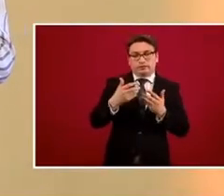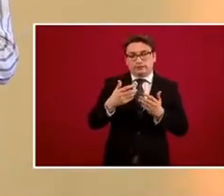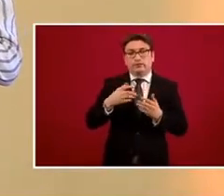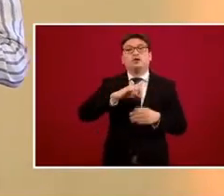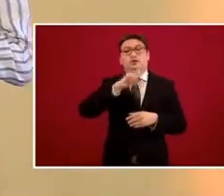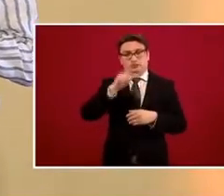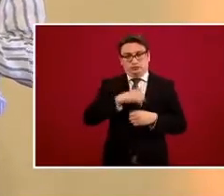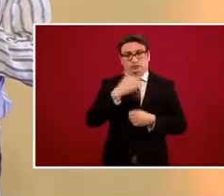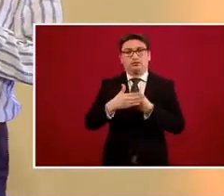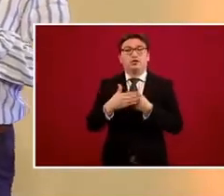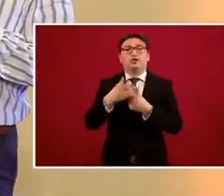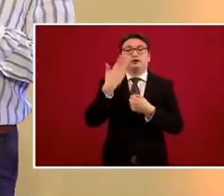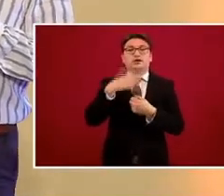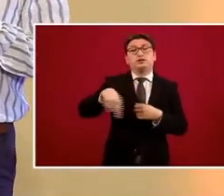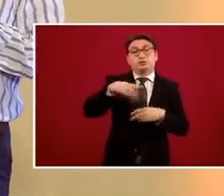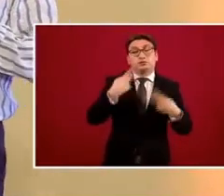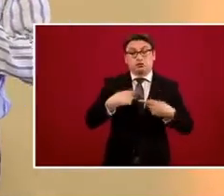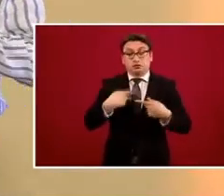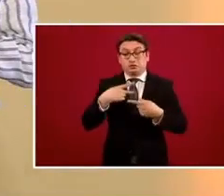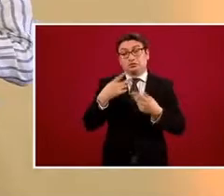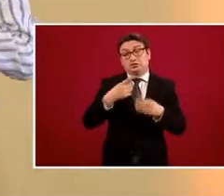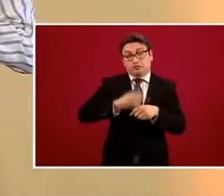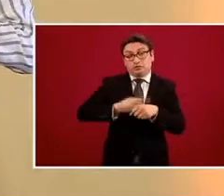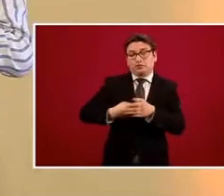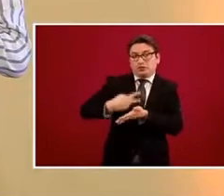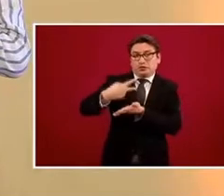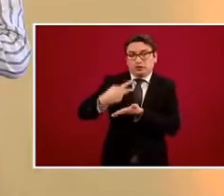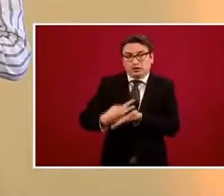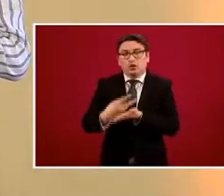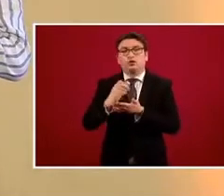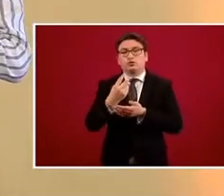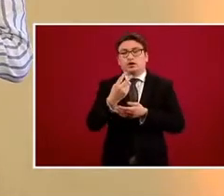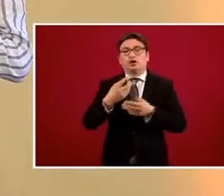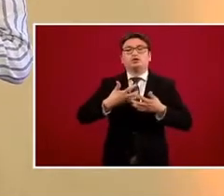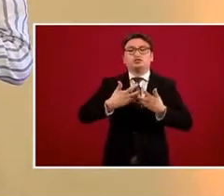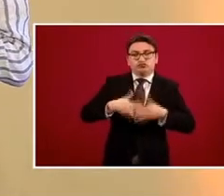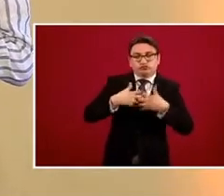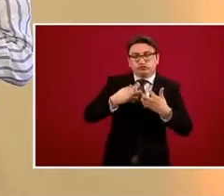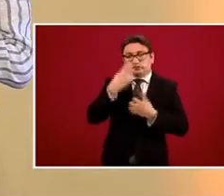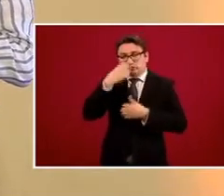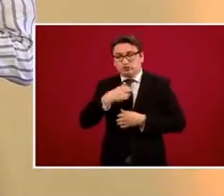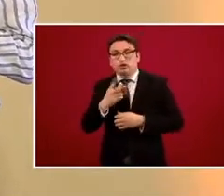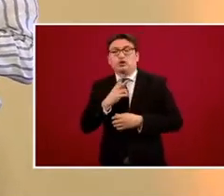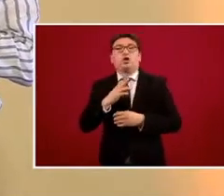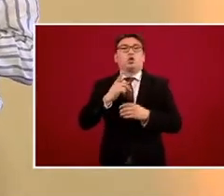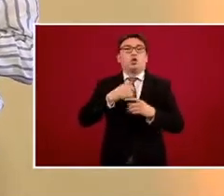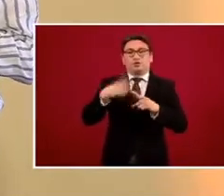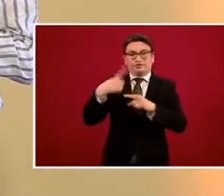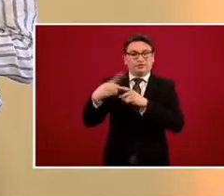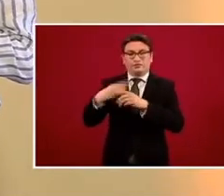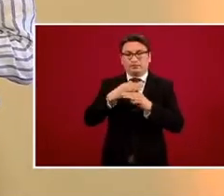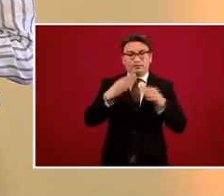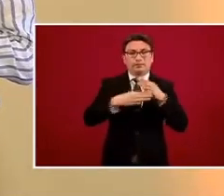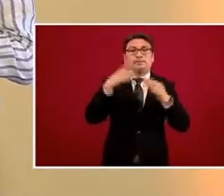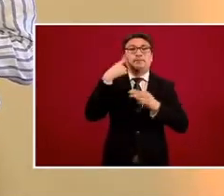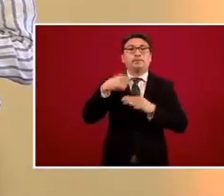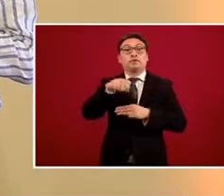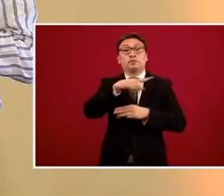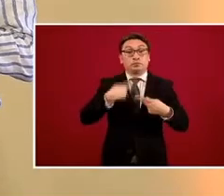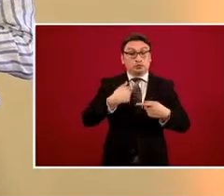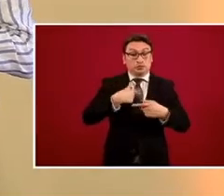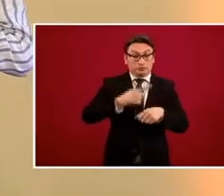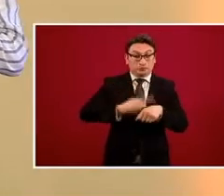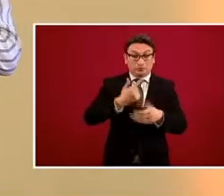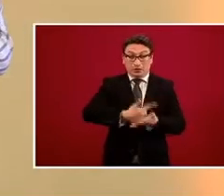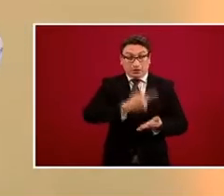reflex of a delay in seeking medical treatment from the side of the relatives or of the people who are